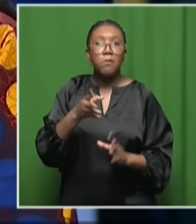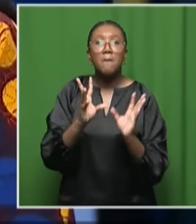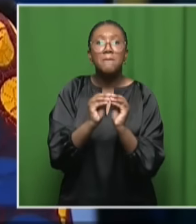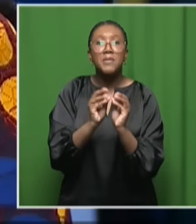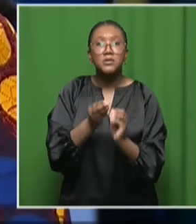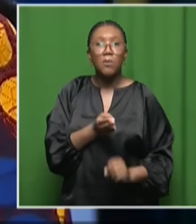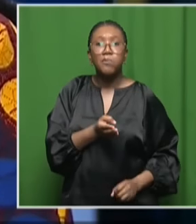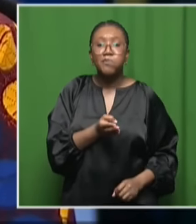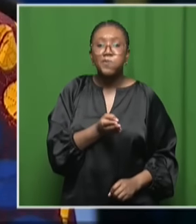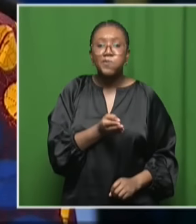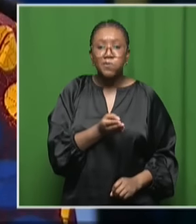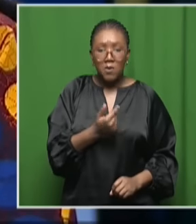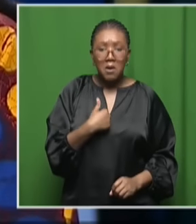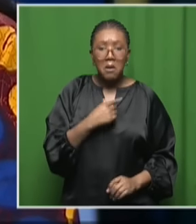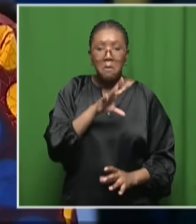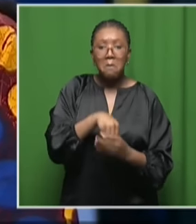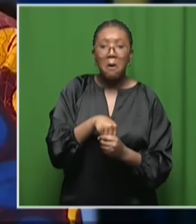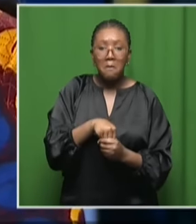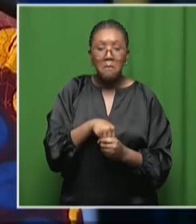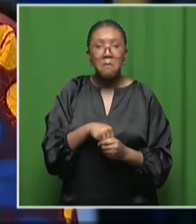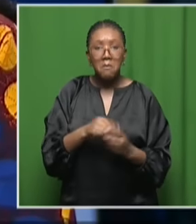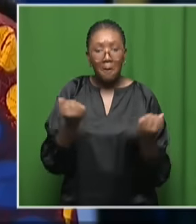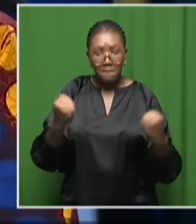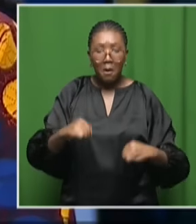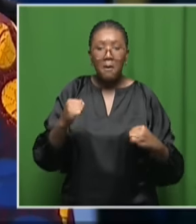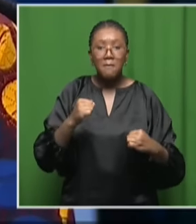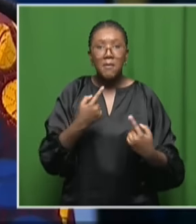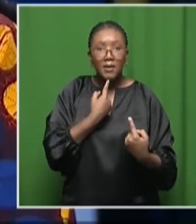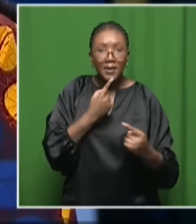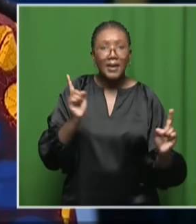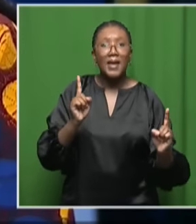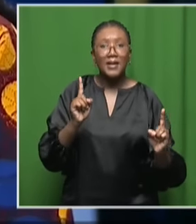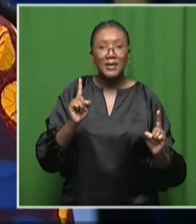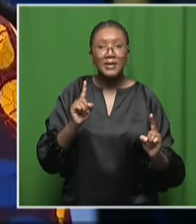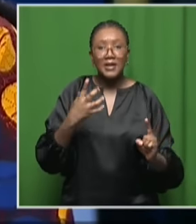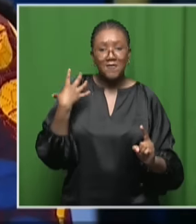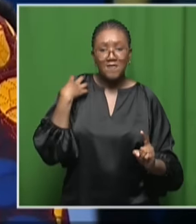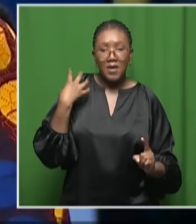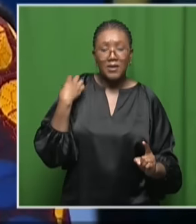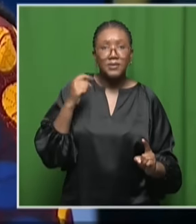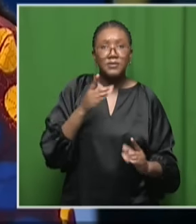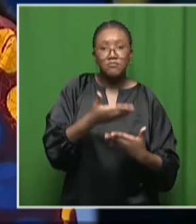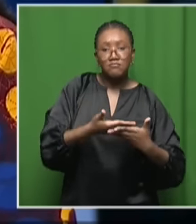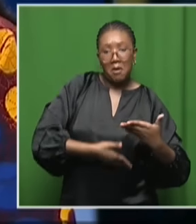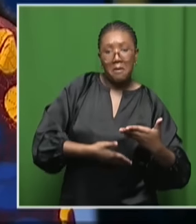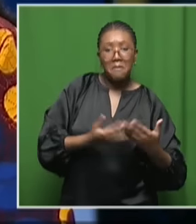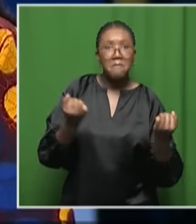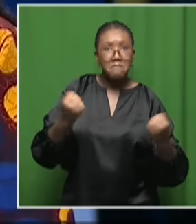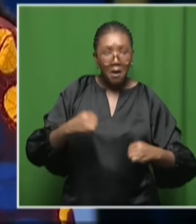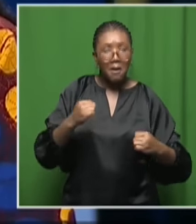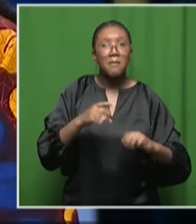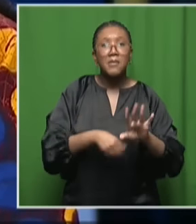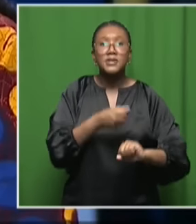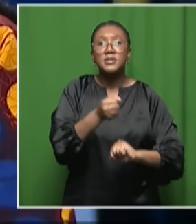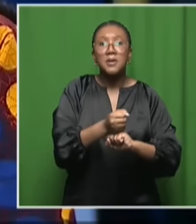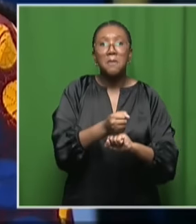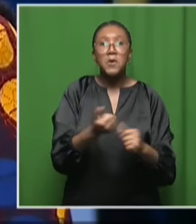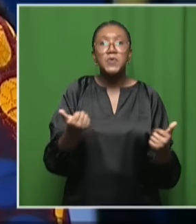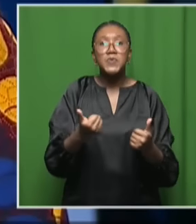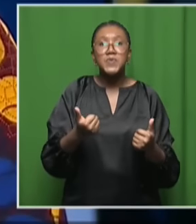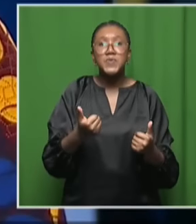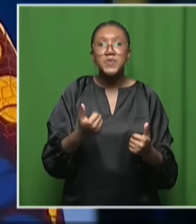high level and endorsed the declaration of finance ministers that came out of the finance ministers meeting in October.